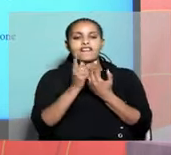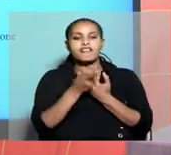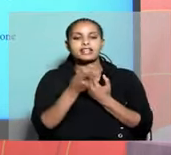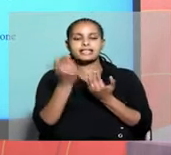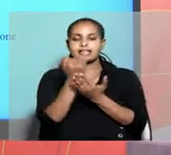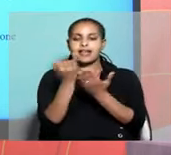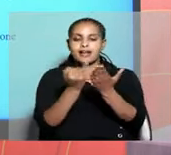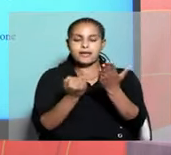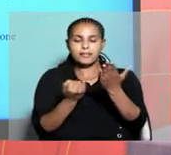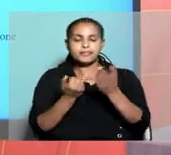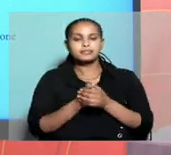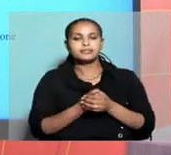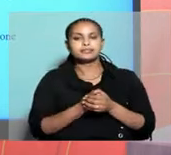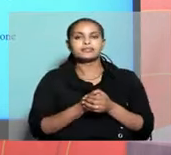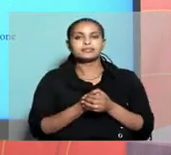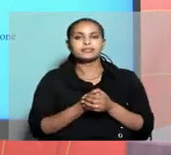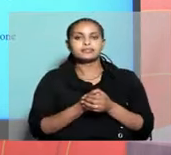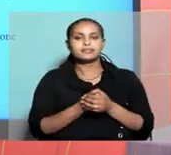Phase diagram.